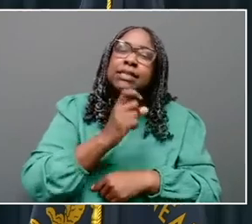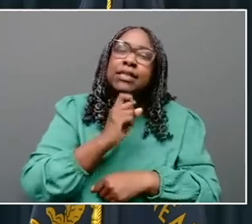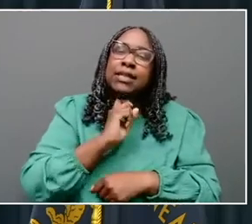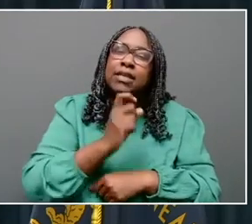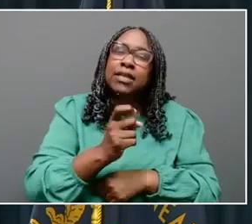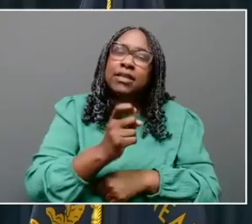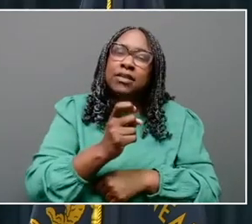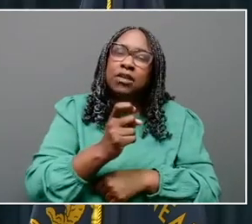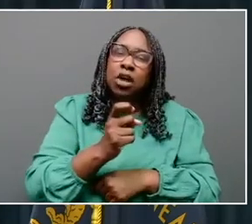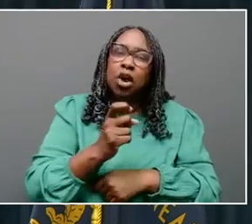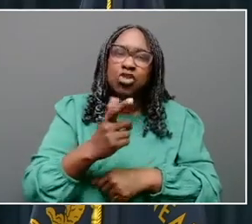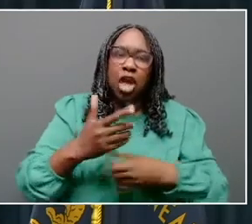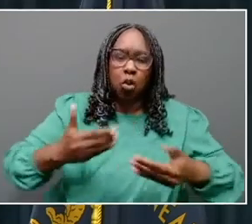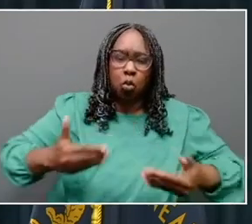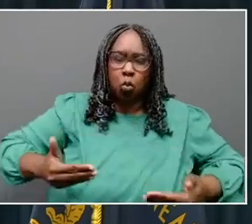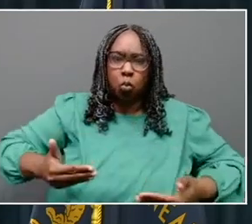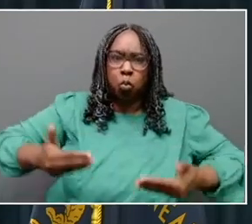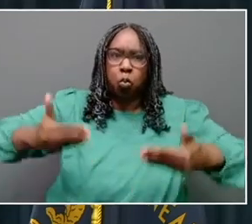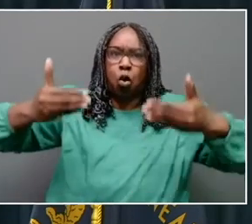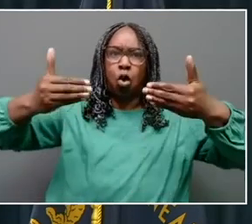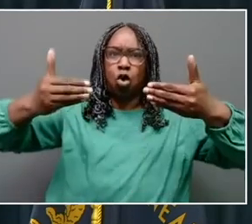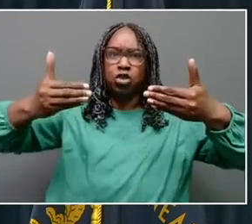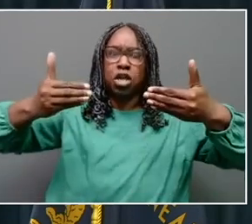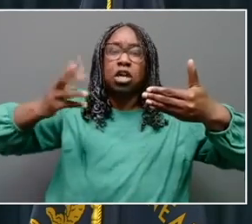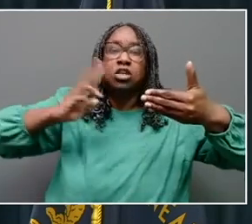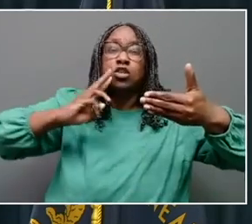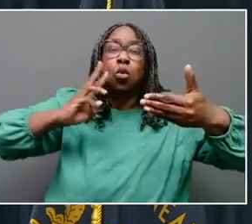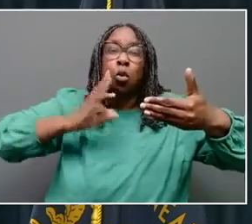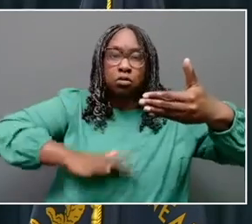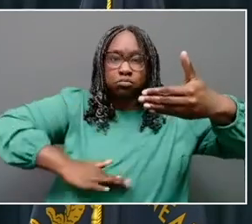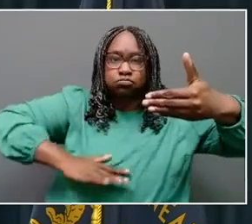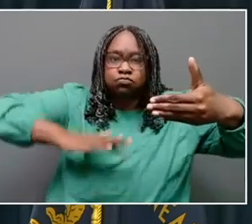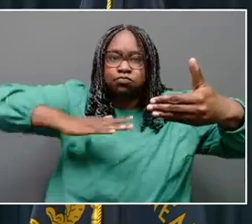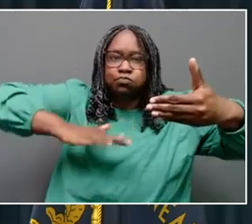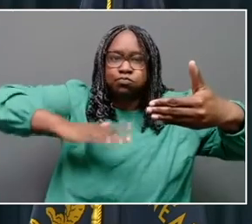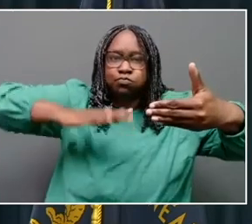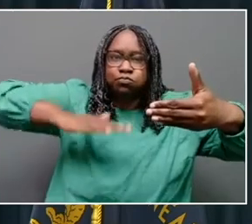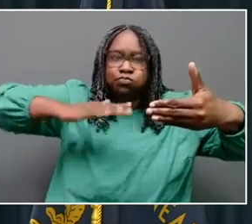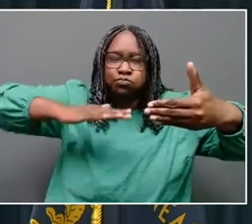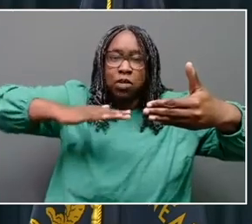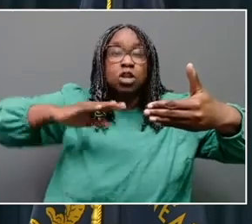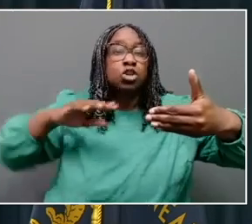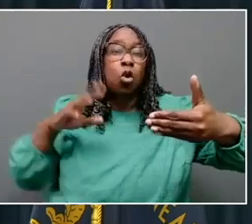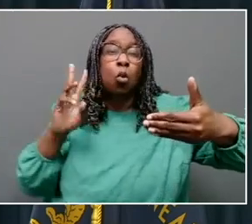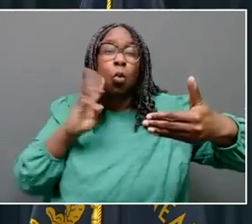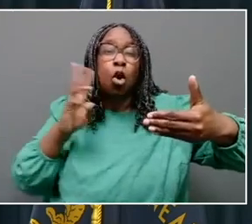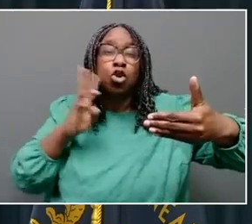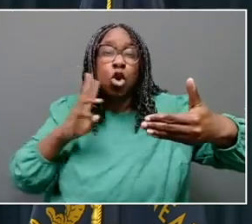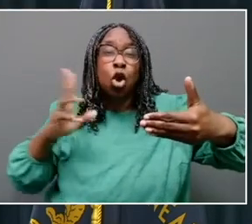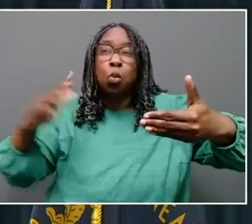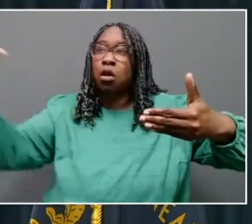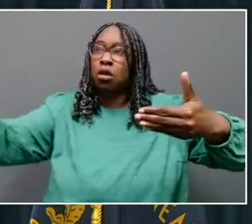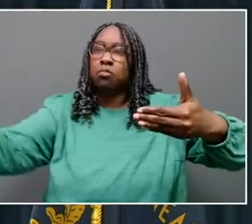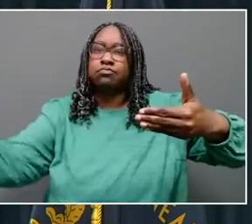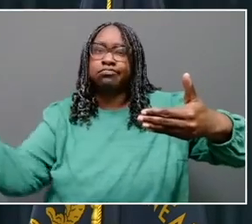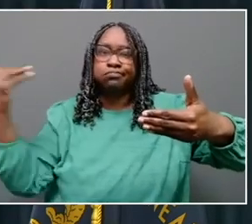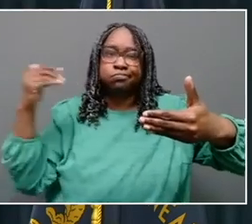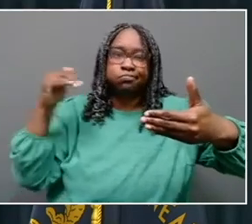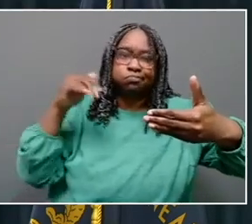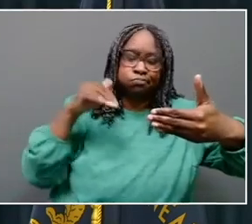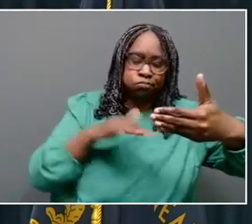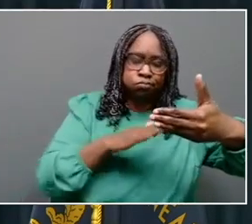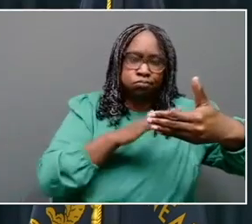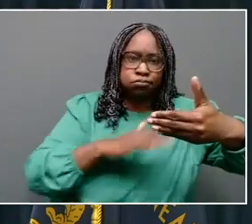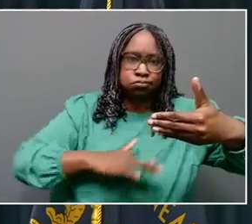retaining walls. Newly constructed drains and earthworks will funnel the water to existing drains and convert currently unusable areas back